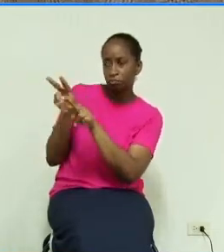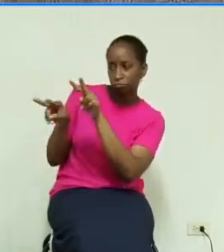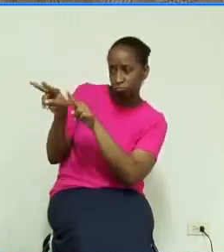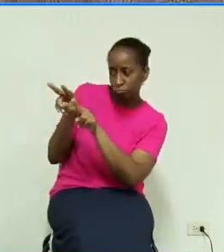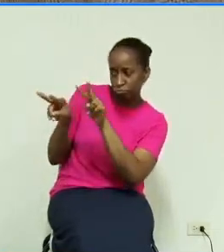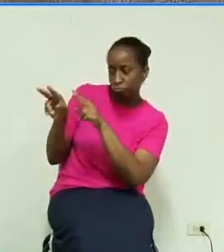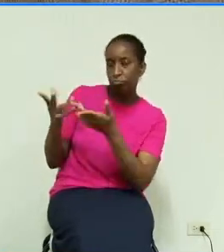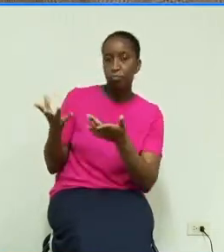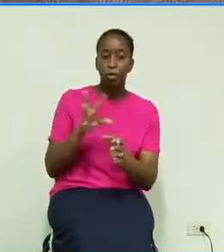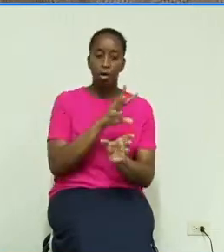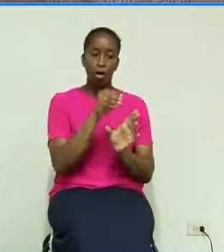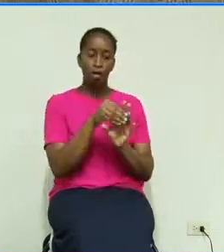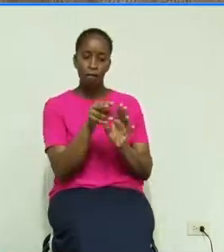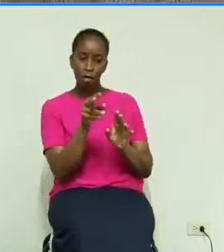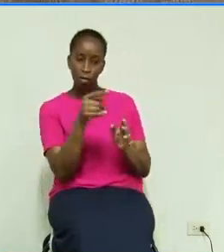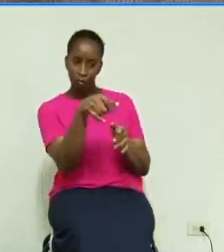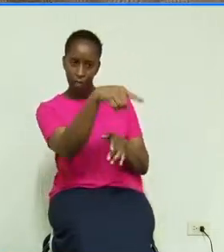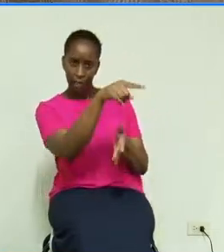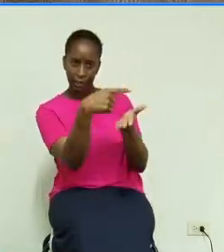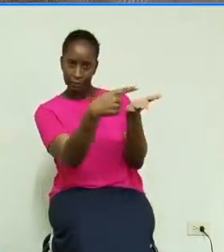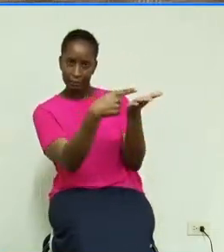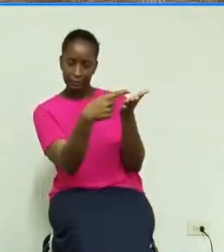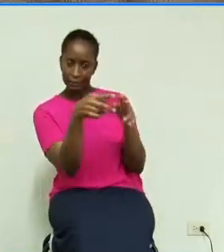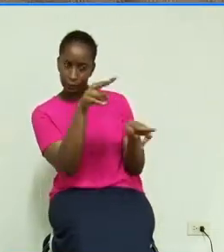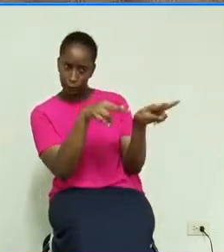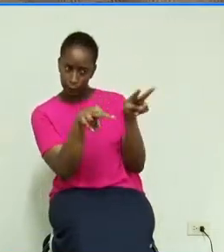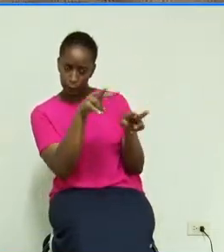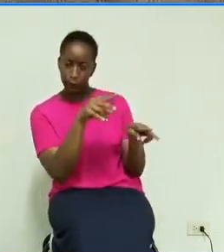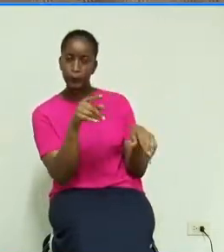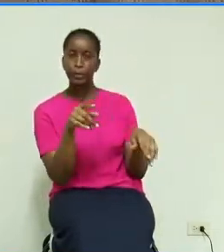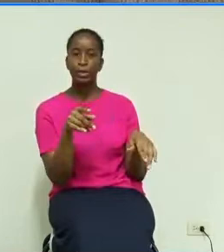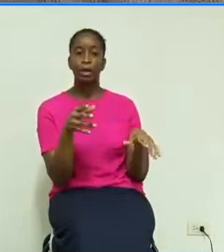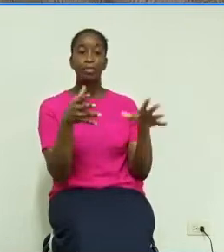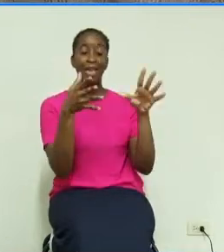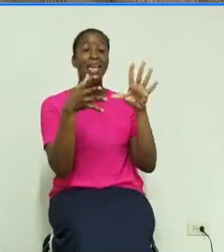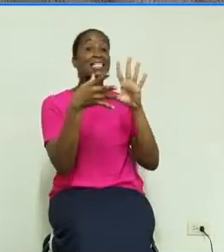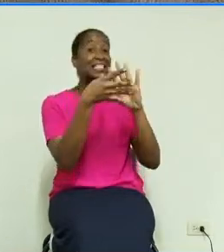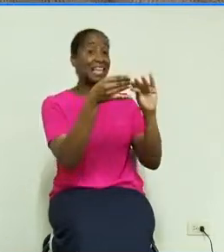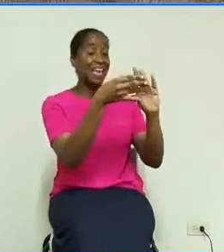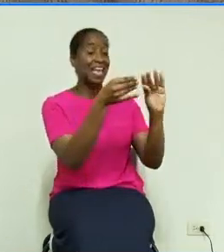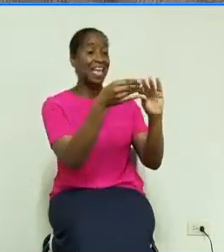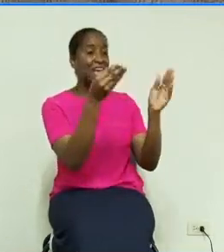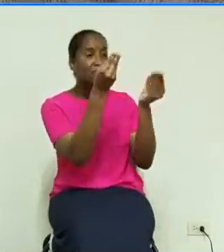having only voice but not vote. So they might